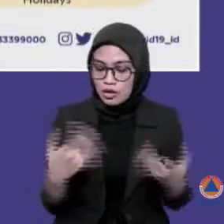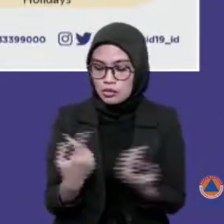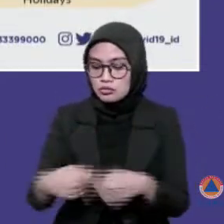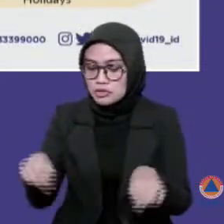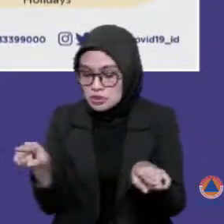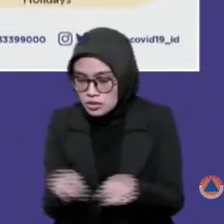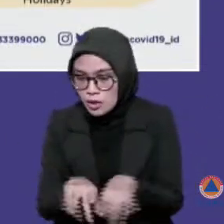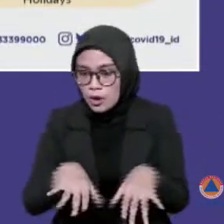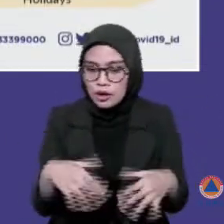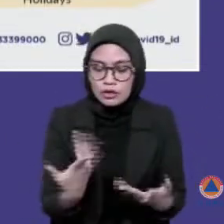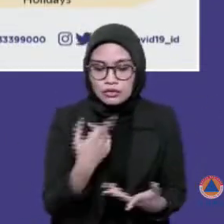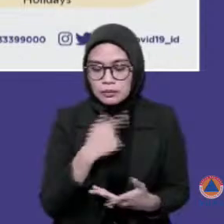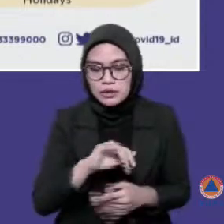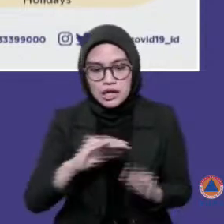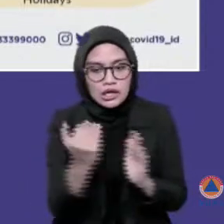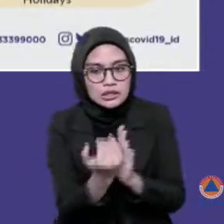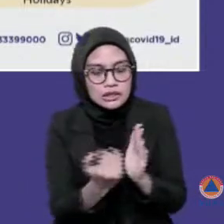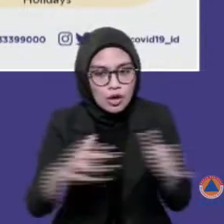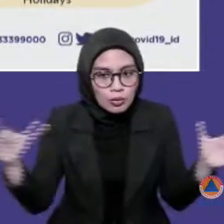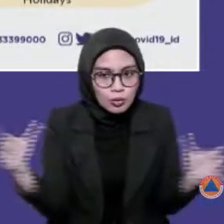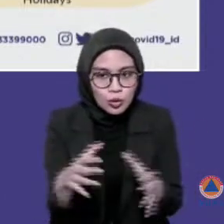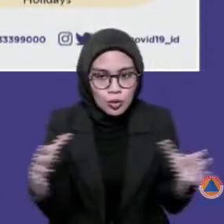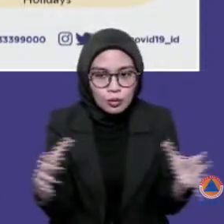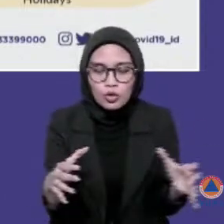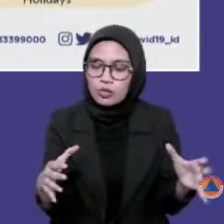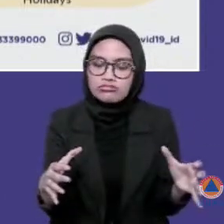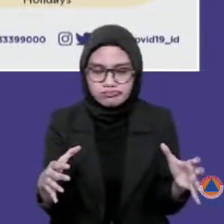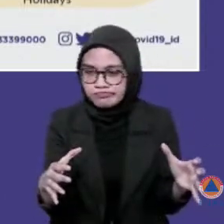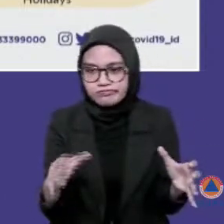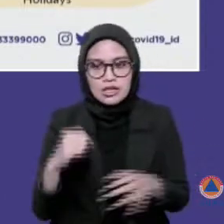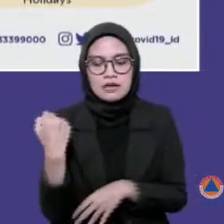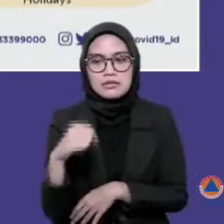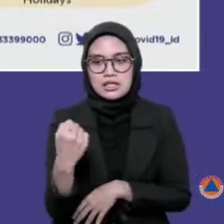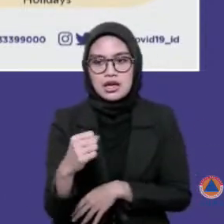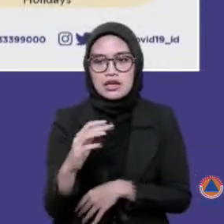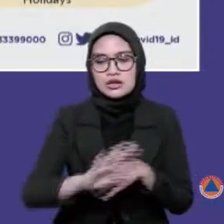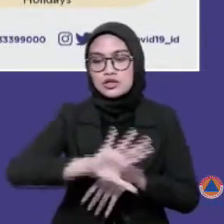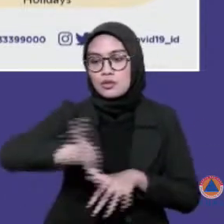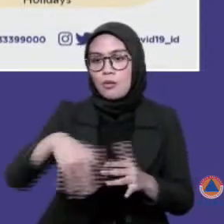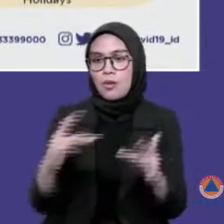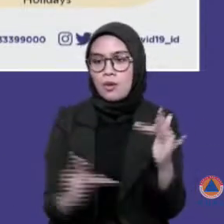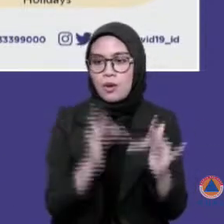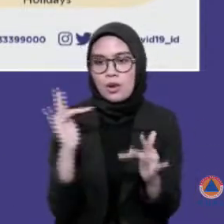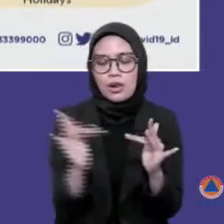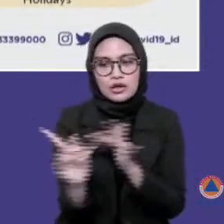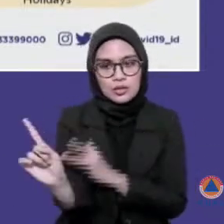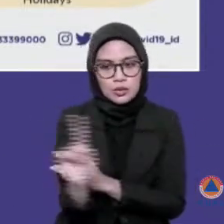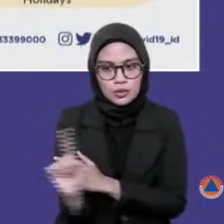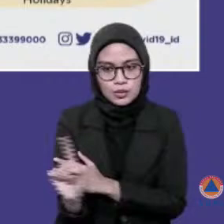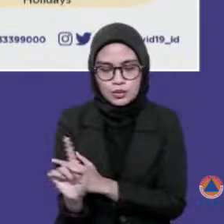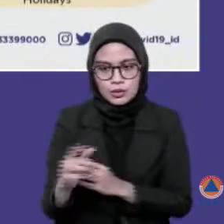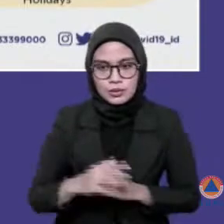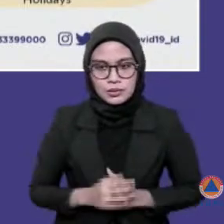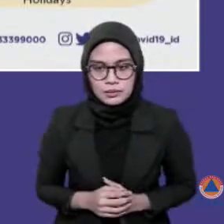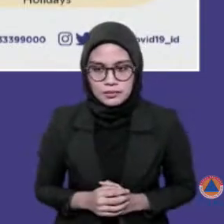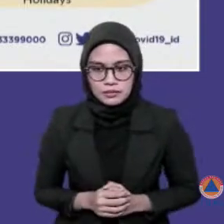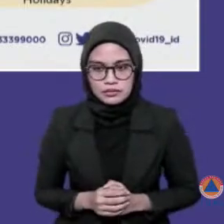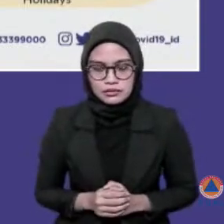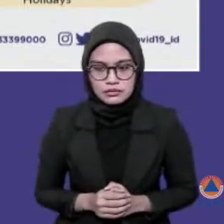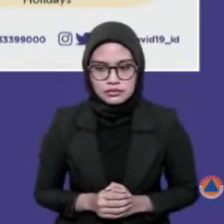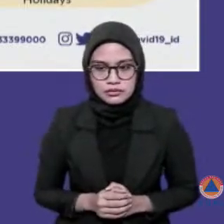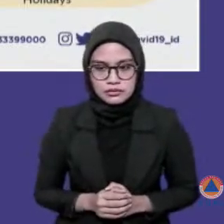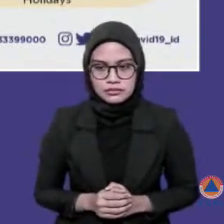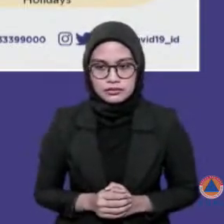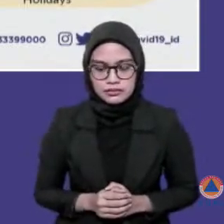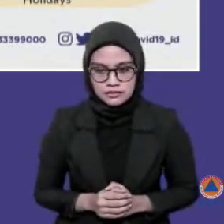out virtually, regulating activities in tourist attractions and in public facilities,